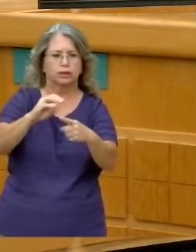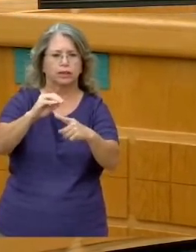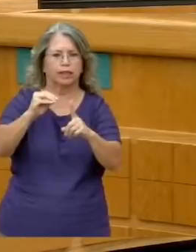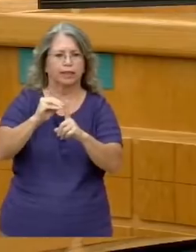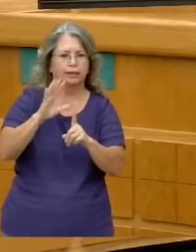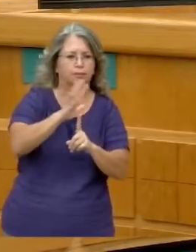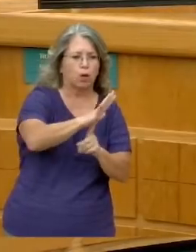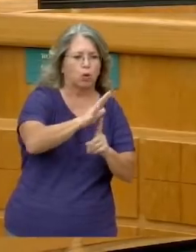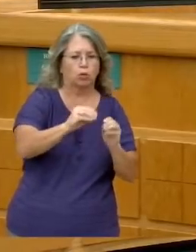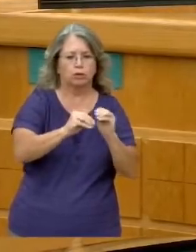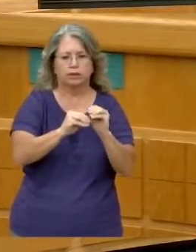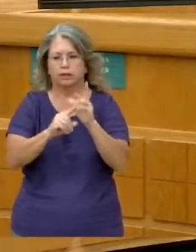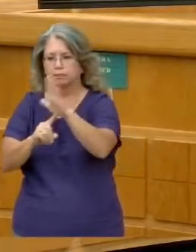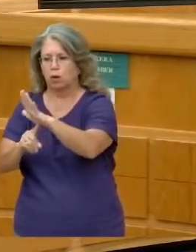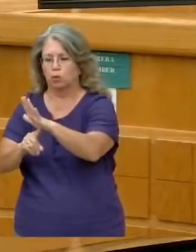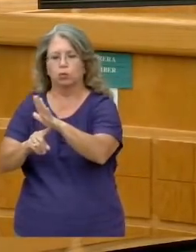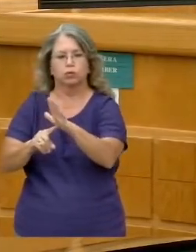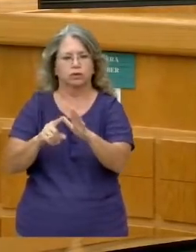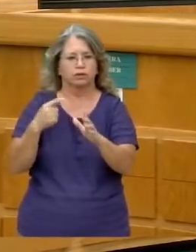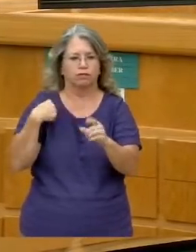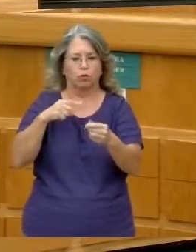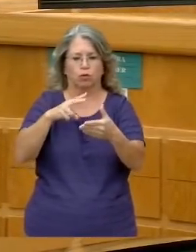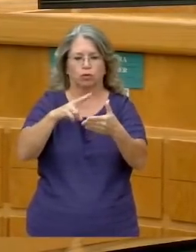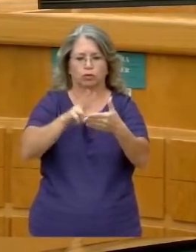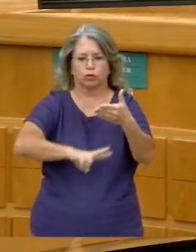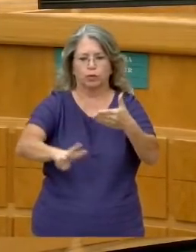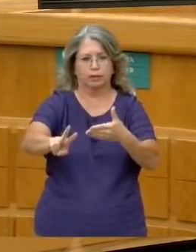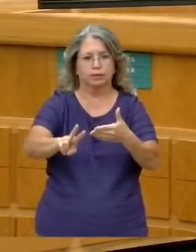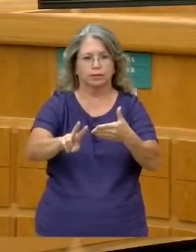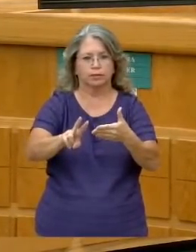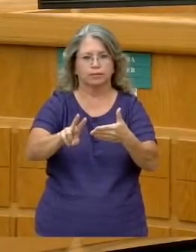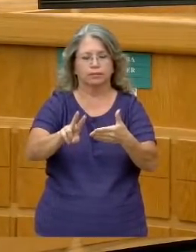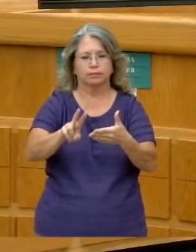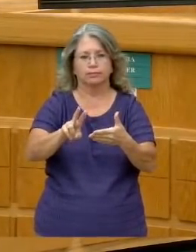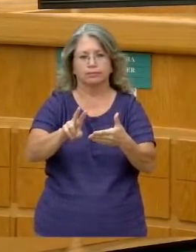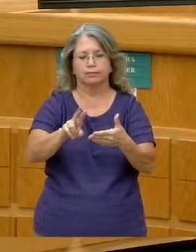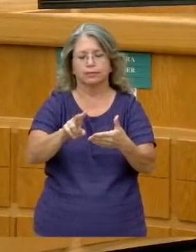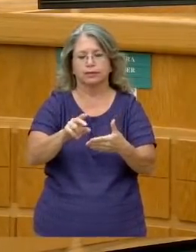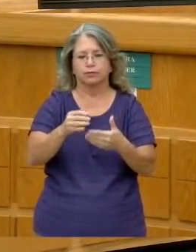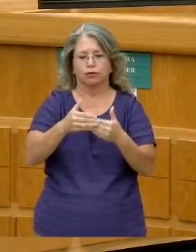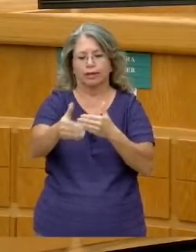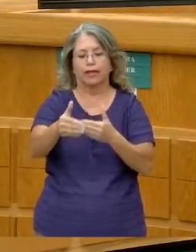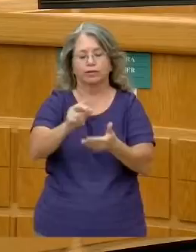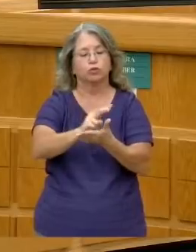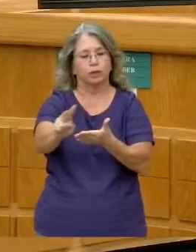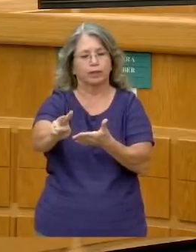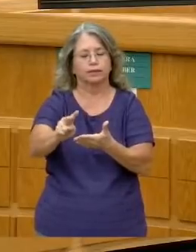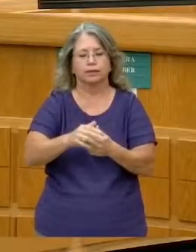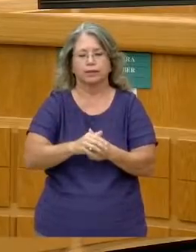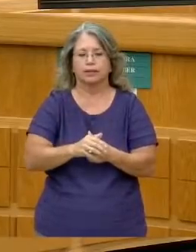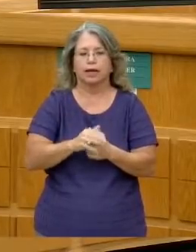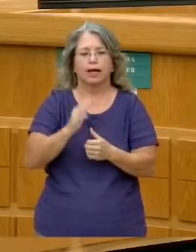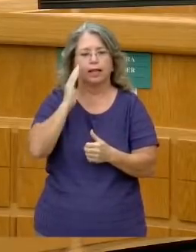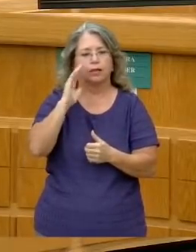we can for the next 2 weeks. And while this won't be popular with some people,